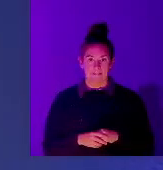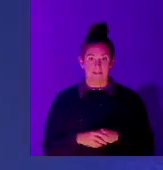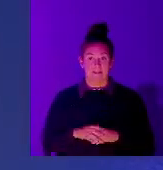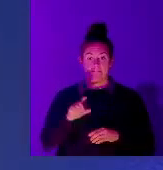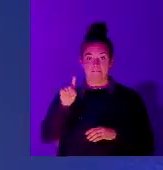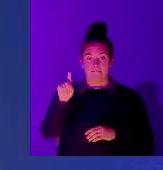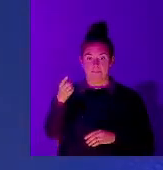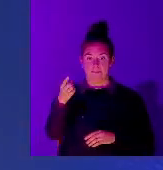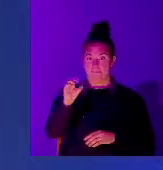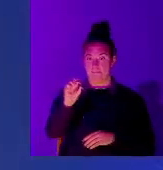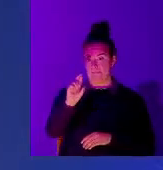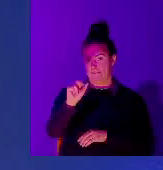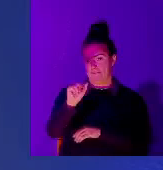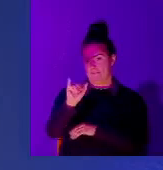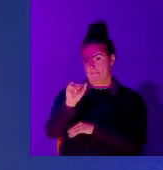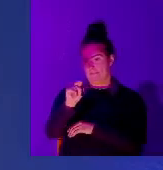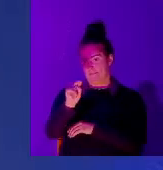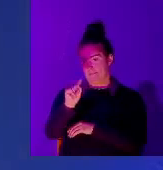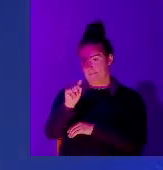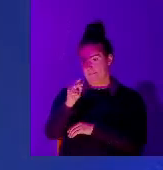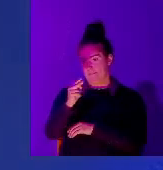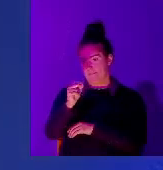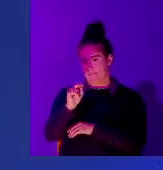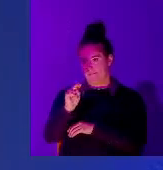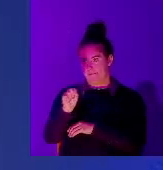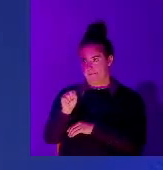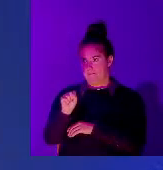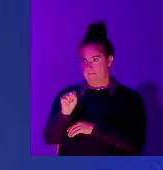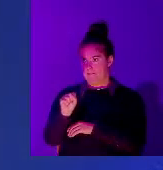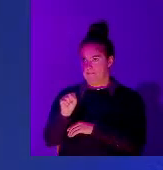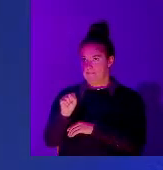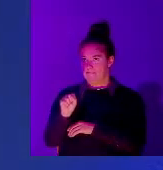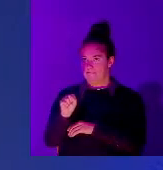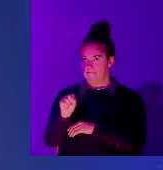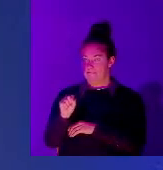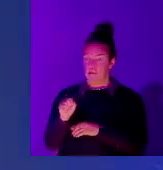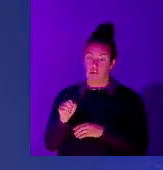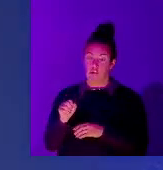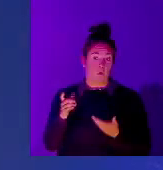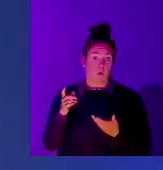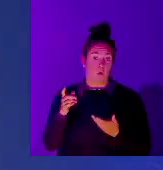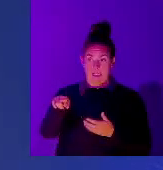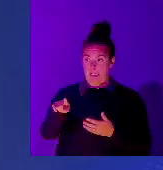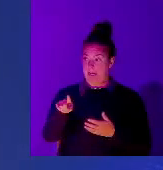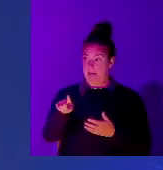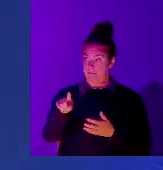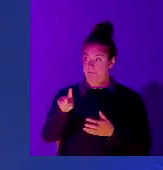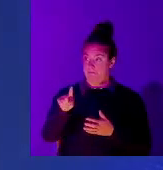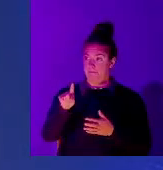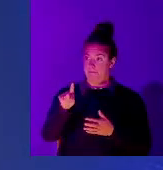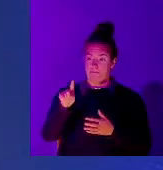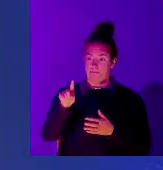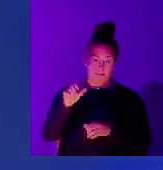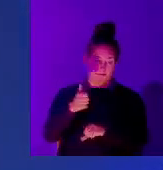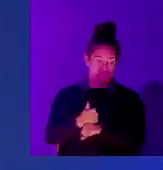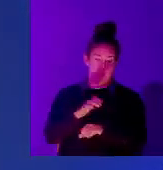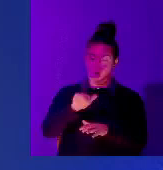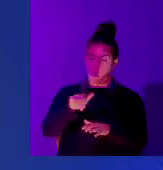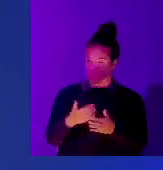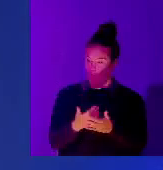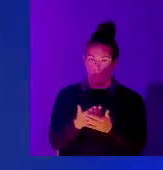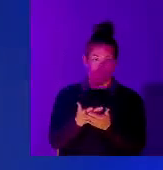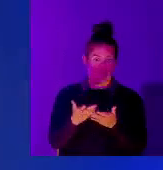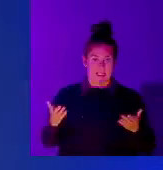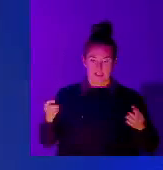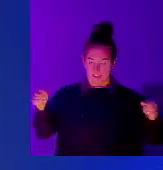27, for he hath put all things under his feet. God has put all things under the